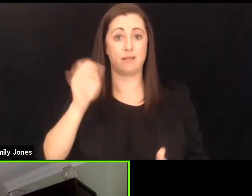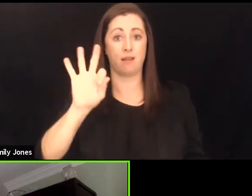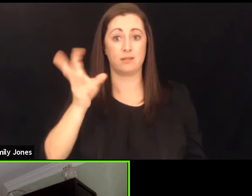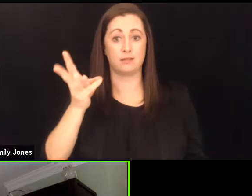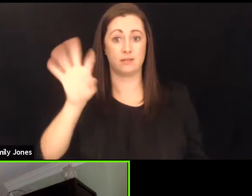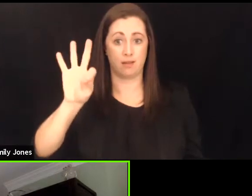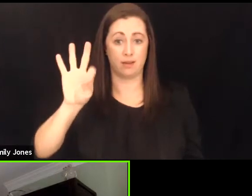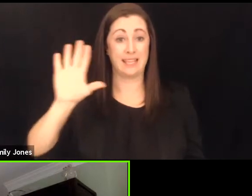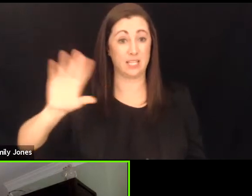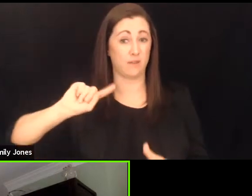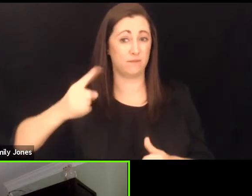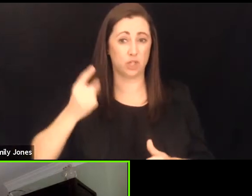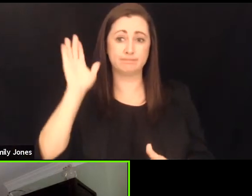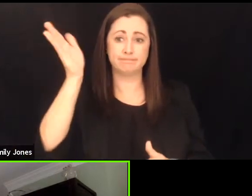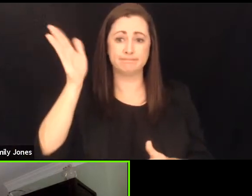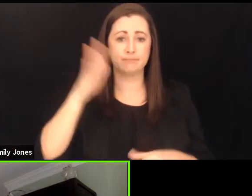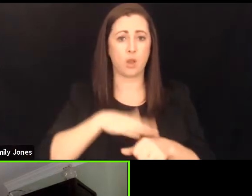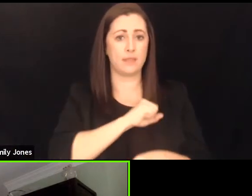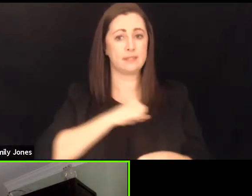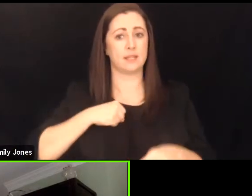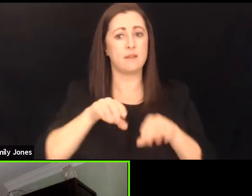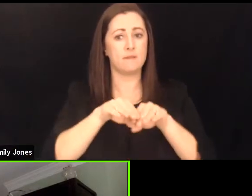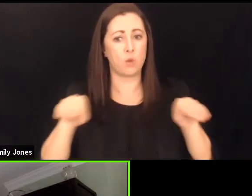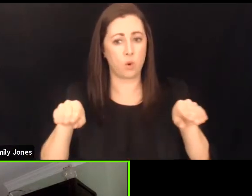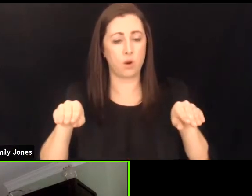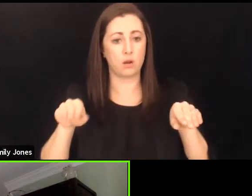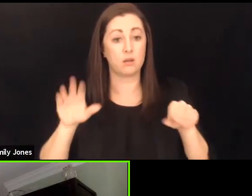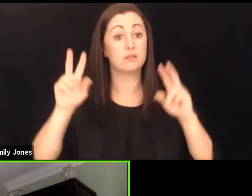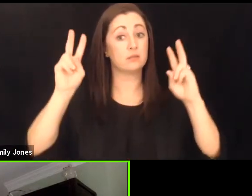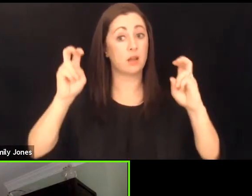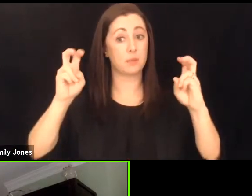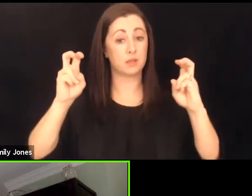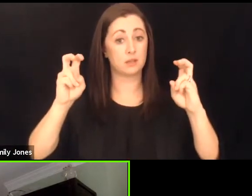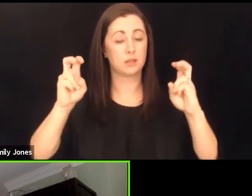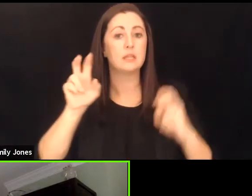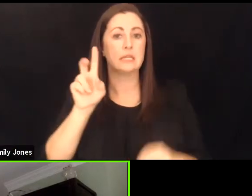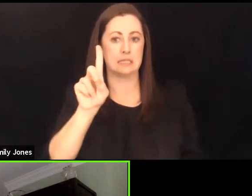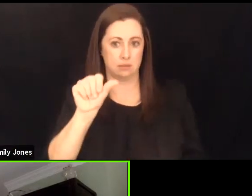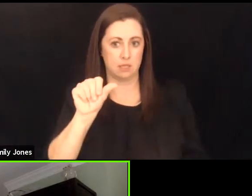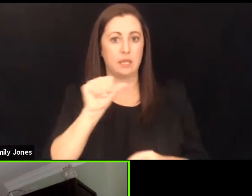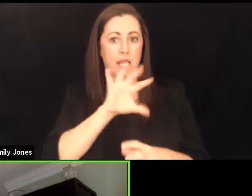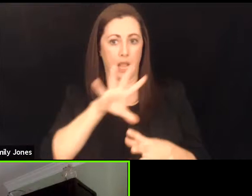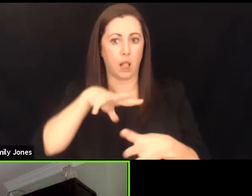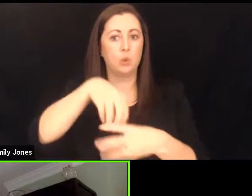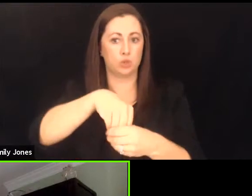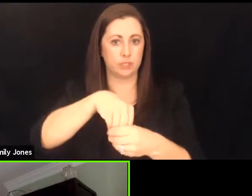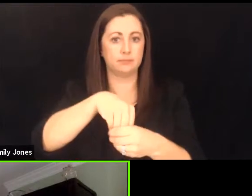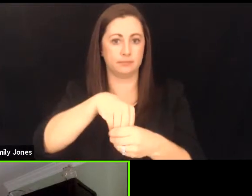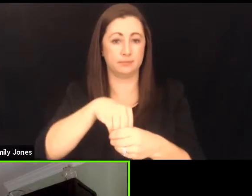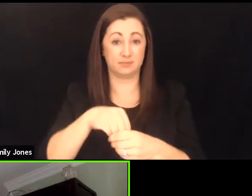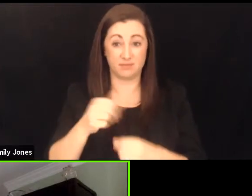maiden speech on the Senate floor was on disability inclusion in